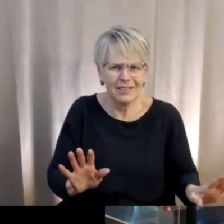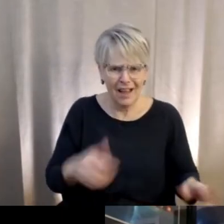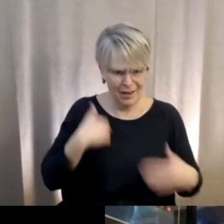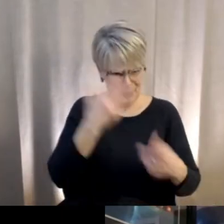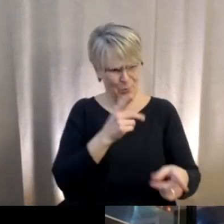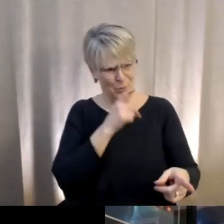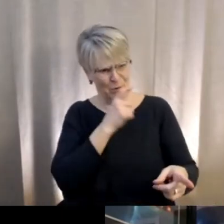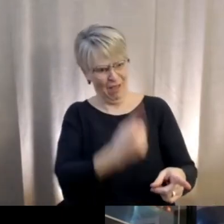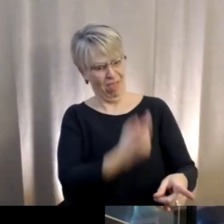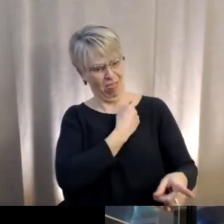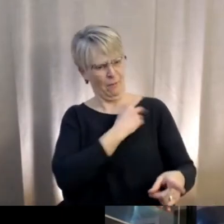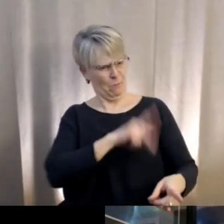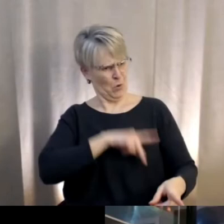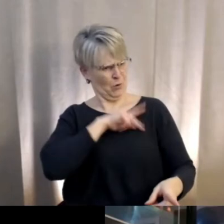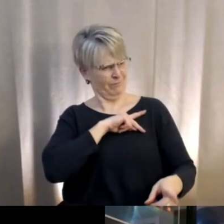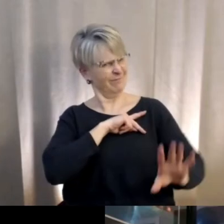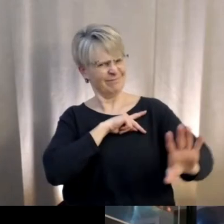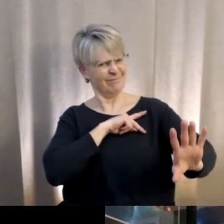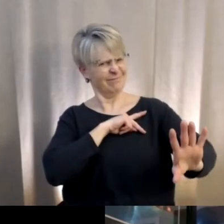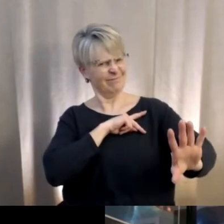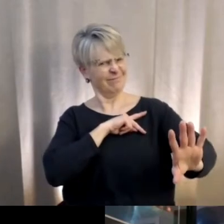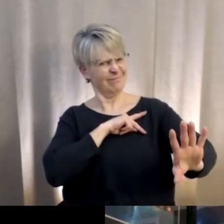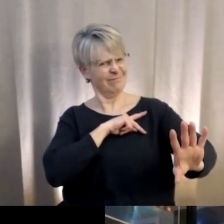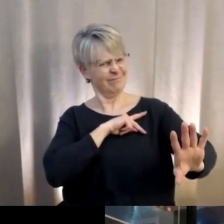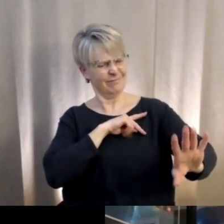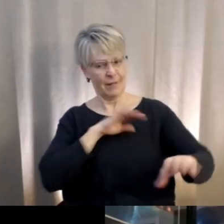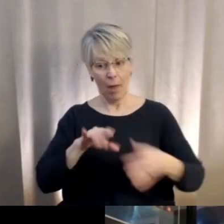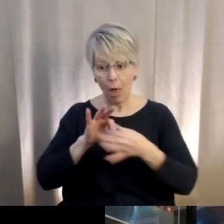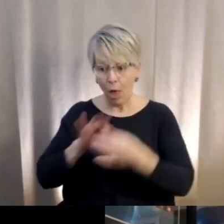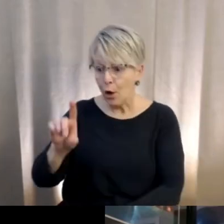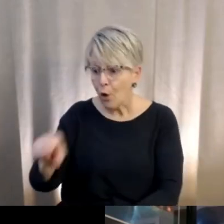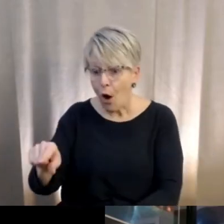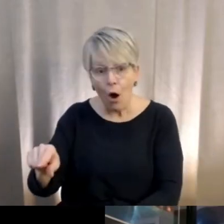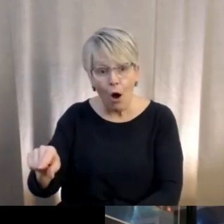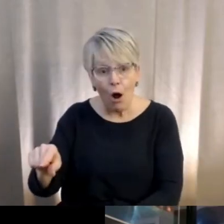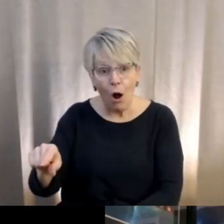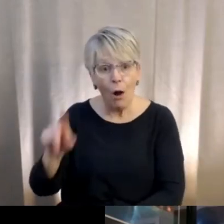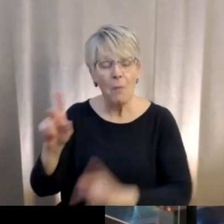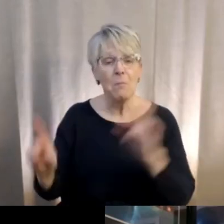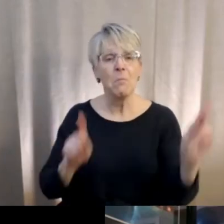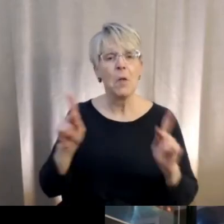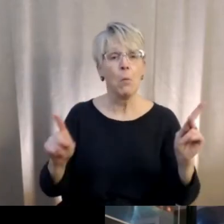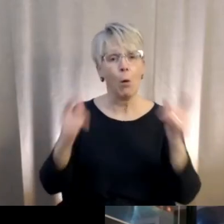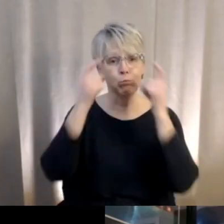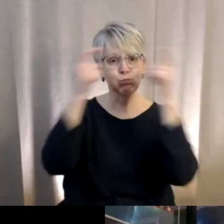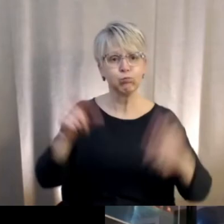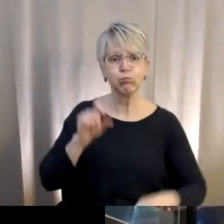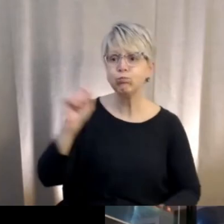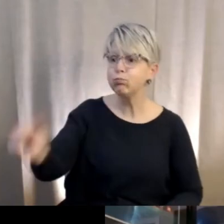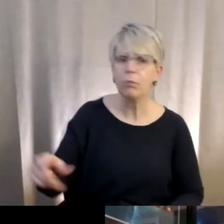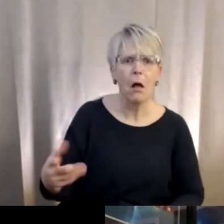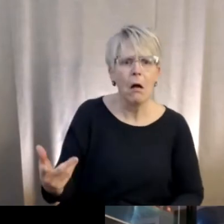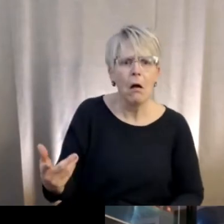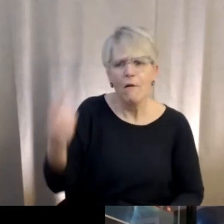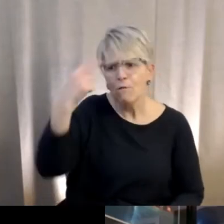know. And it's just for whatever reason, since it's relating to a dog, I feel like some people are more be like, hey, what do you got